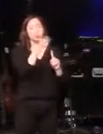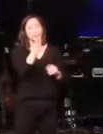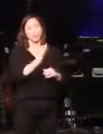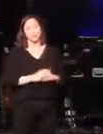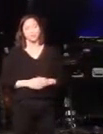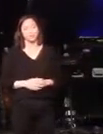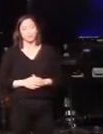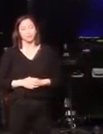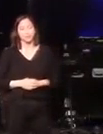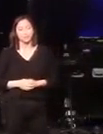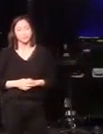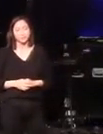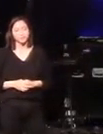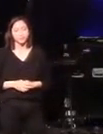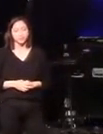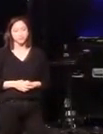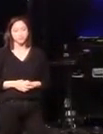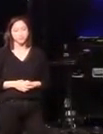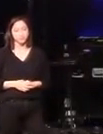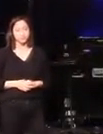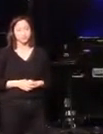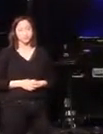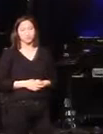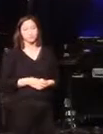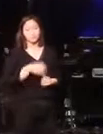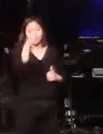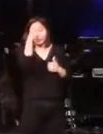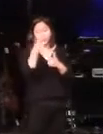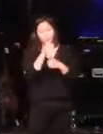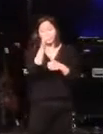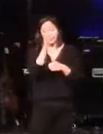Folks, God knows how to slip you a sandwich.